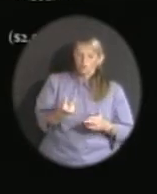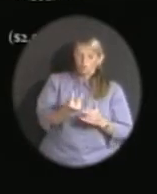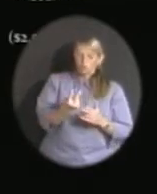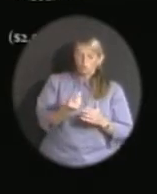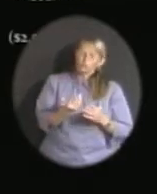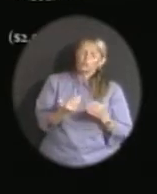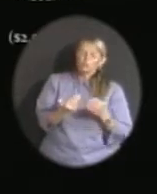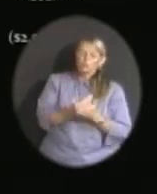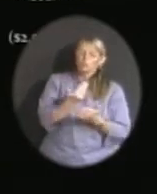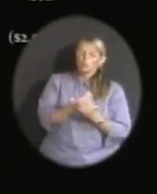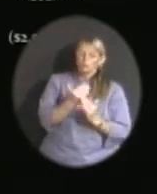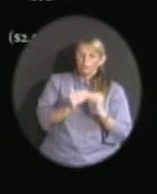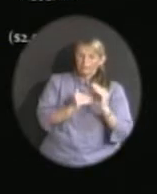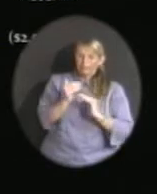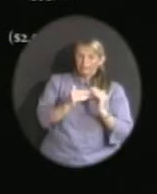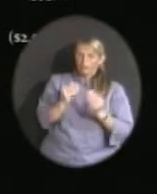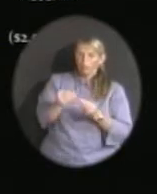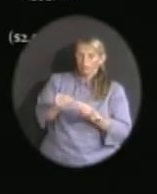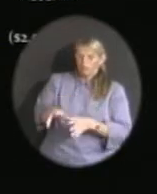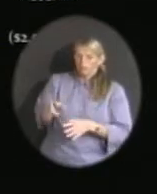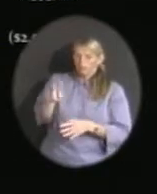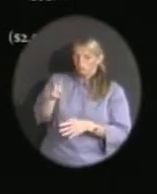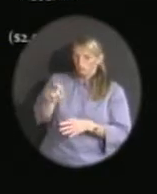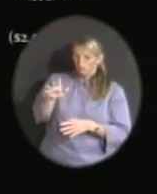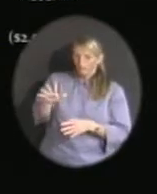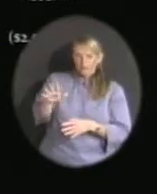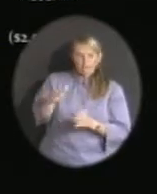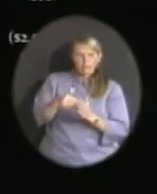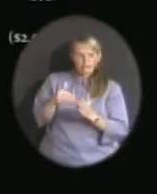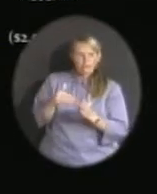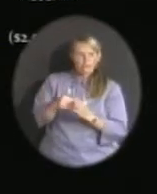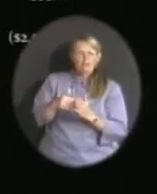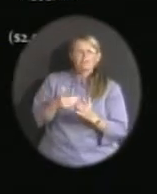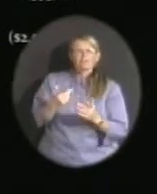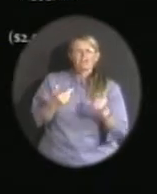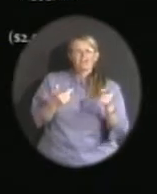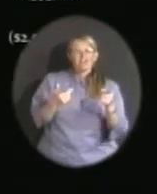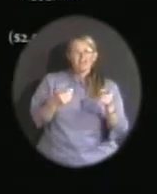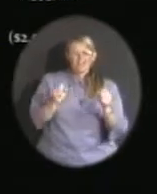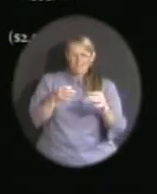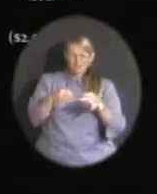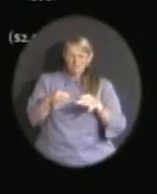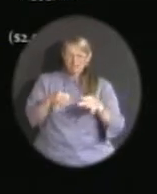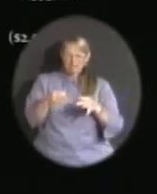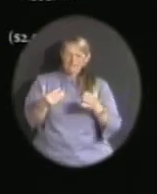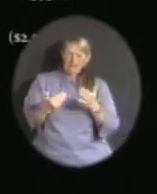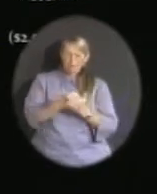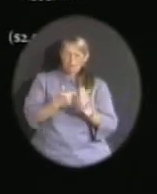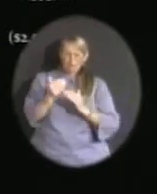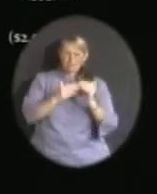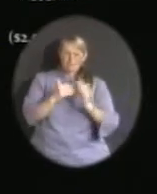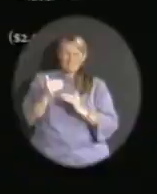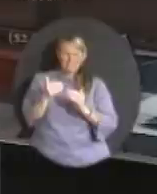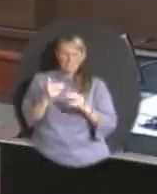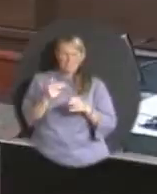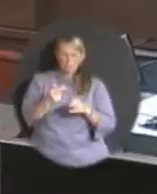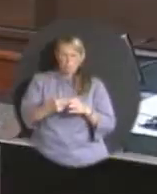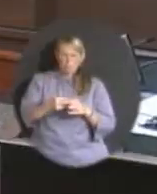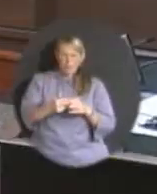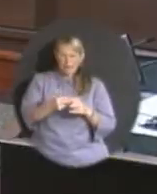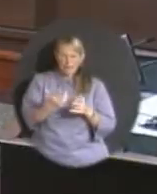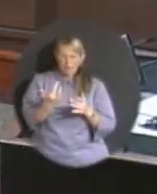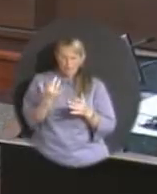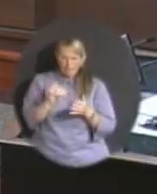$2.5 million of revenue. Mr. Hutchinson, for the benefit of the public, could you explain that new facility weighting and why that's dropping off? New